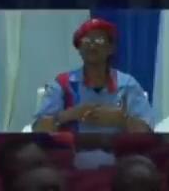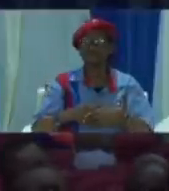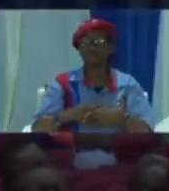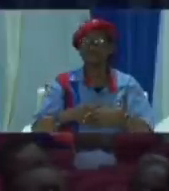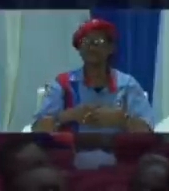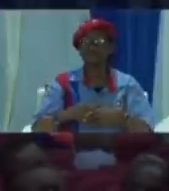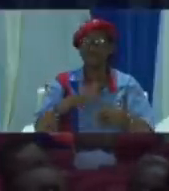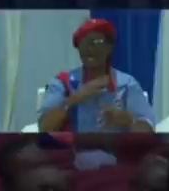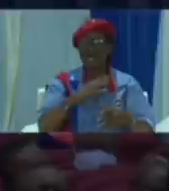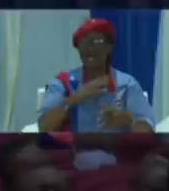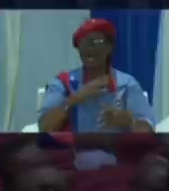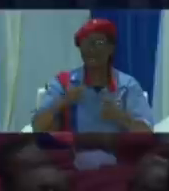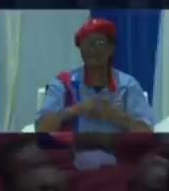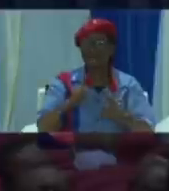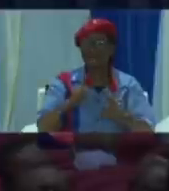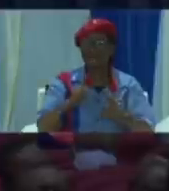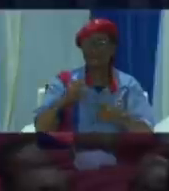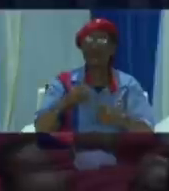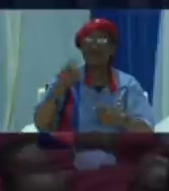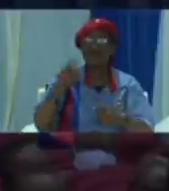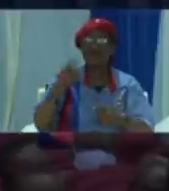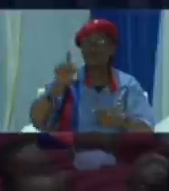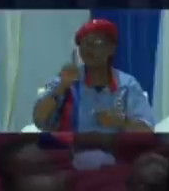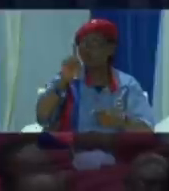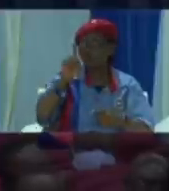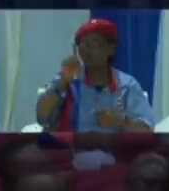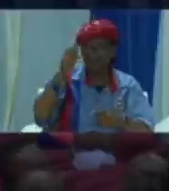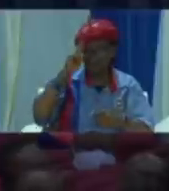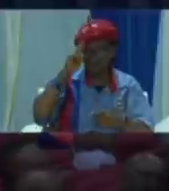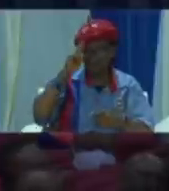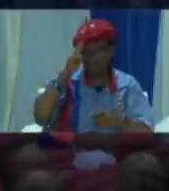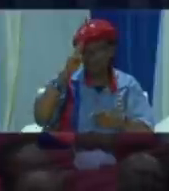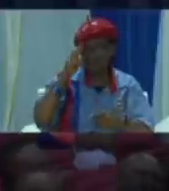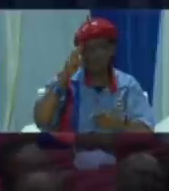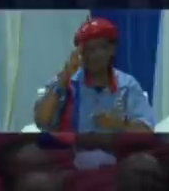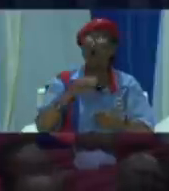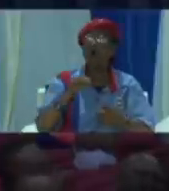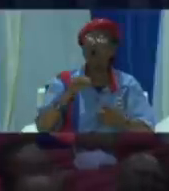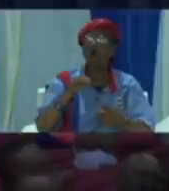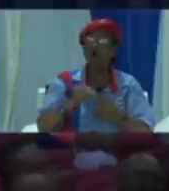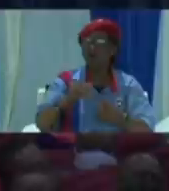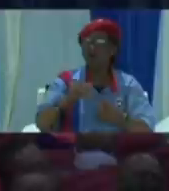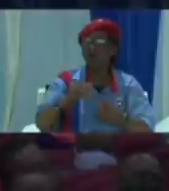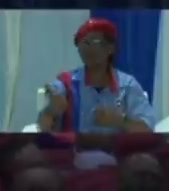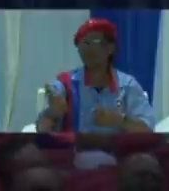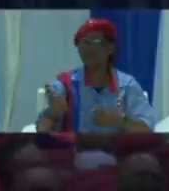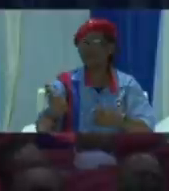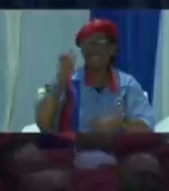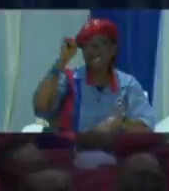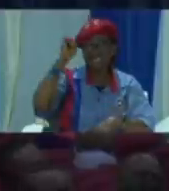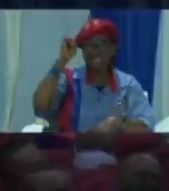And then for one reason or the other, he now knows shame. And